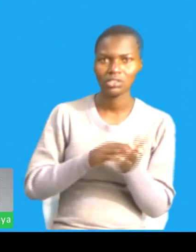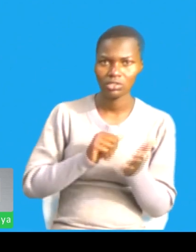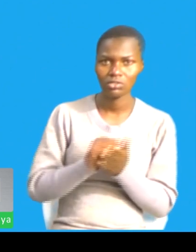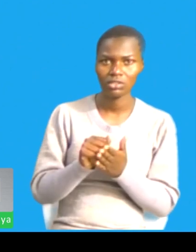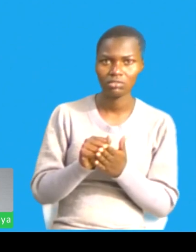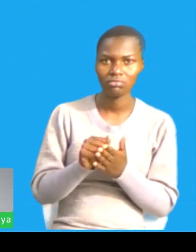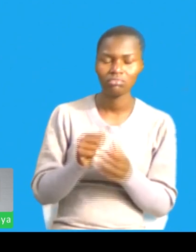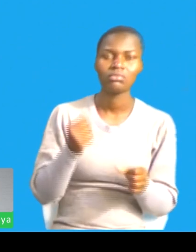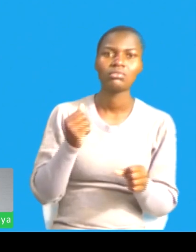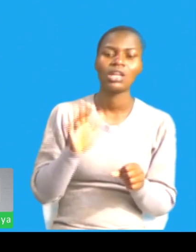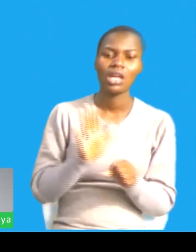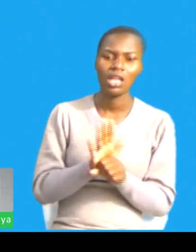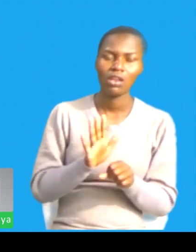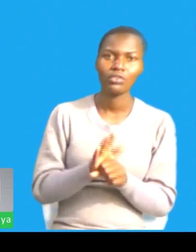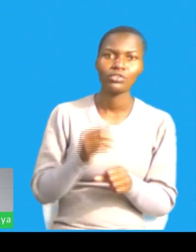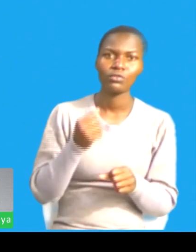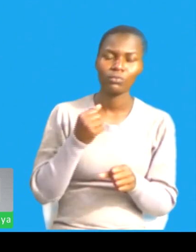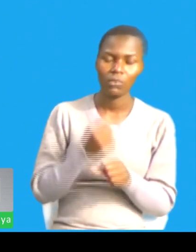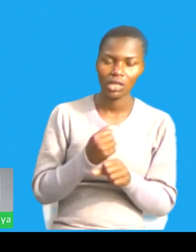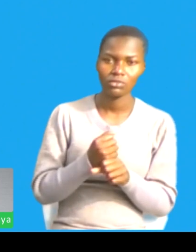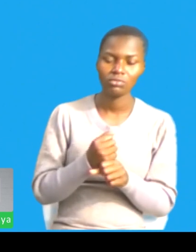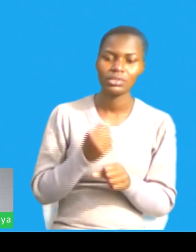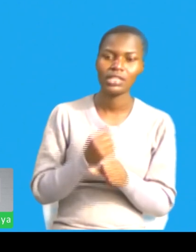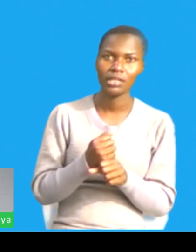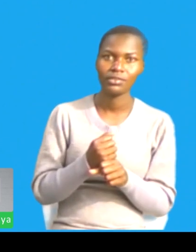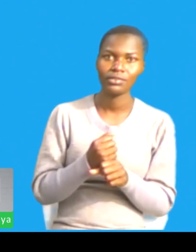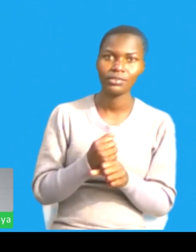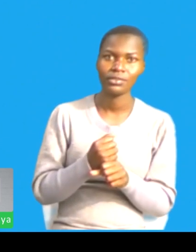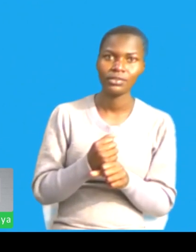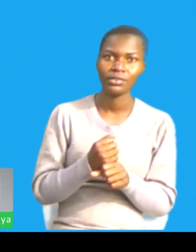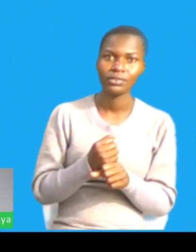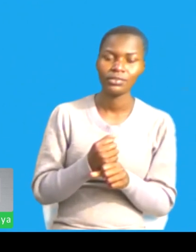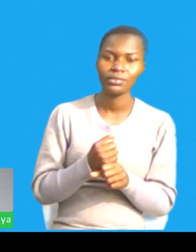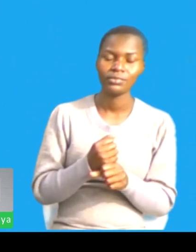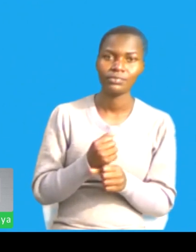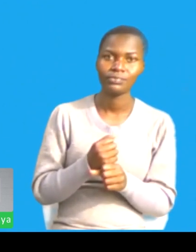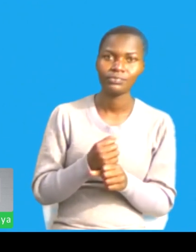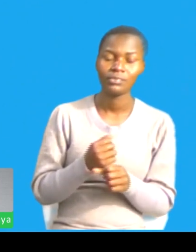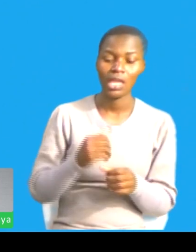to be done kurudisha Nairobi ikae ile sura ilikuwa imekuwa nayo. Someone was carrying